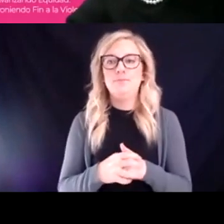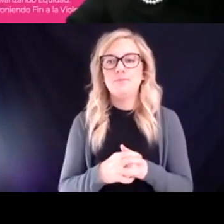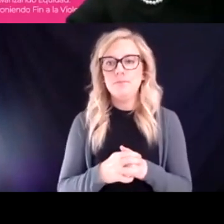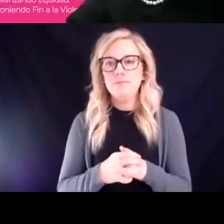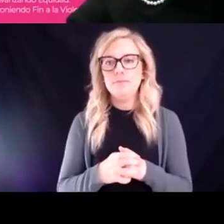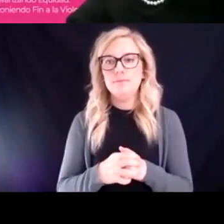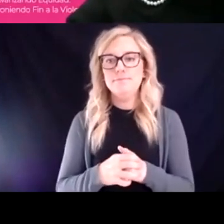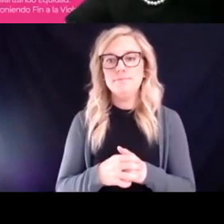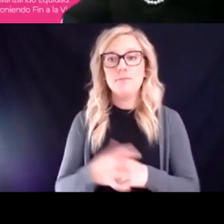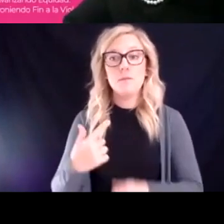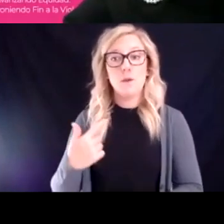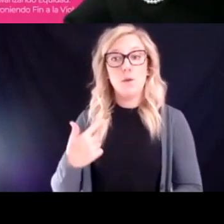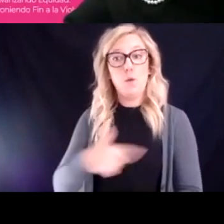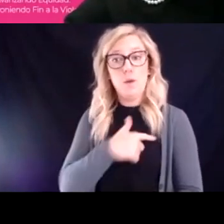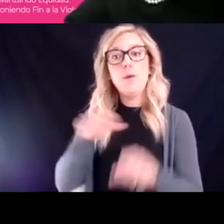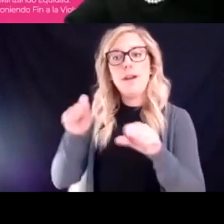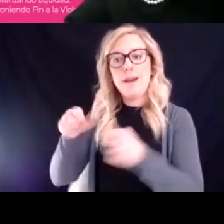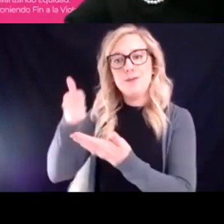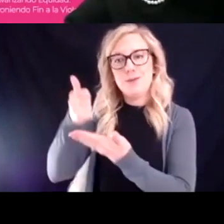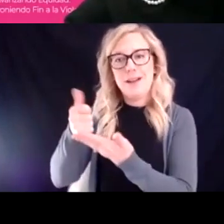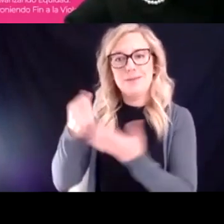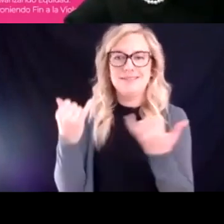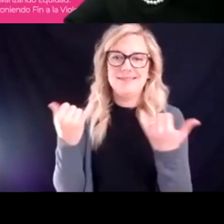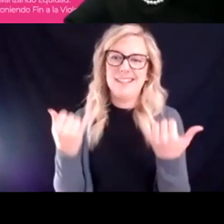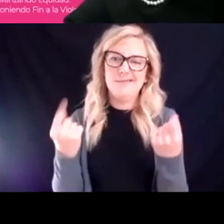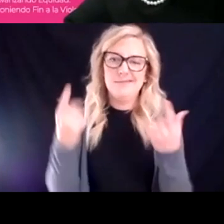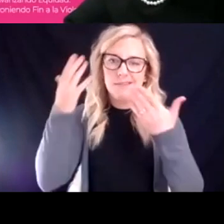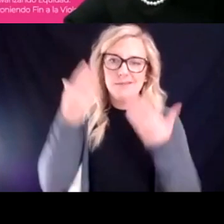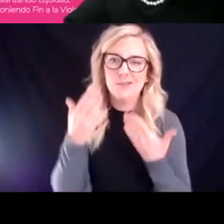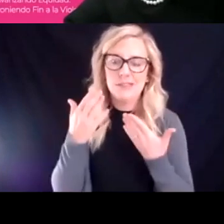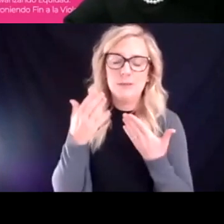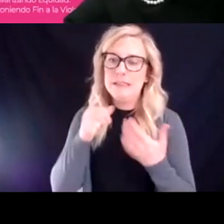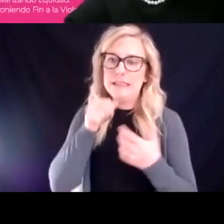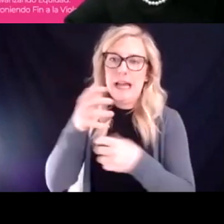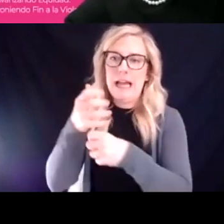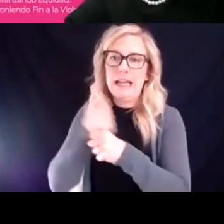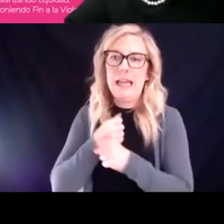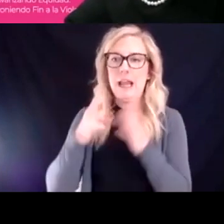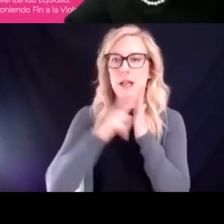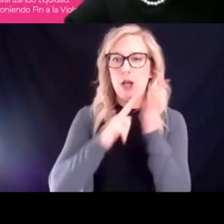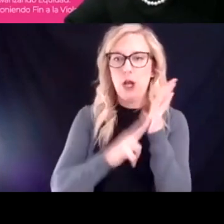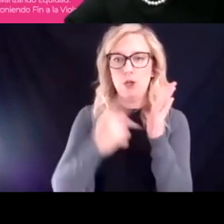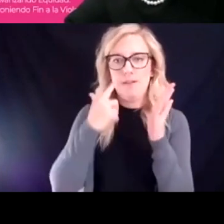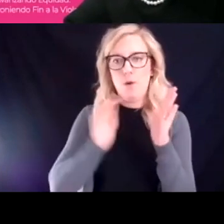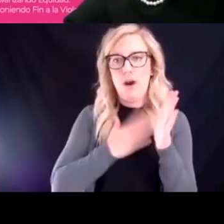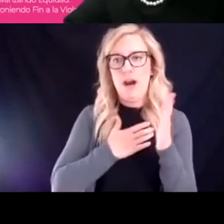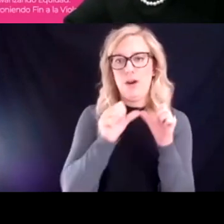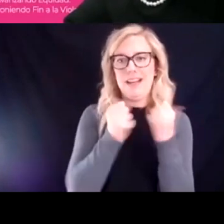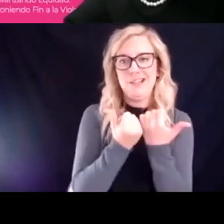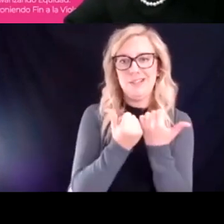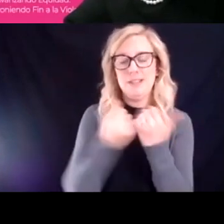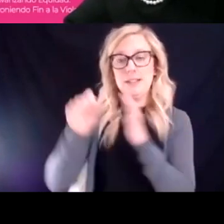So, we were able to help. Now, unfortunately, we did not receive the contract as an agency. The state selected